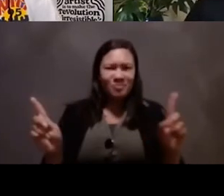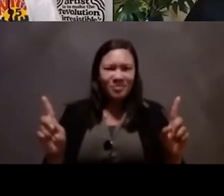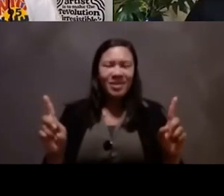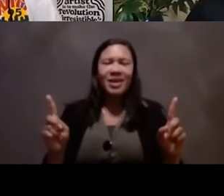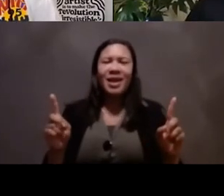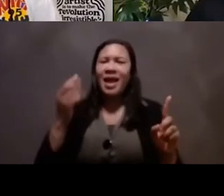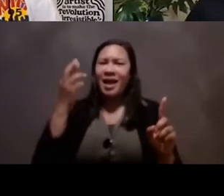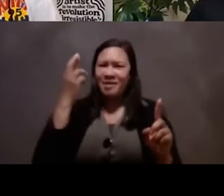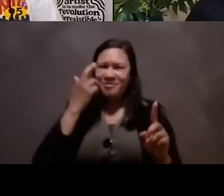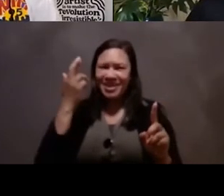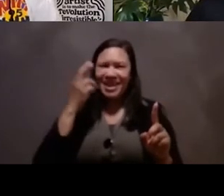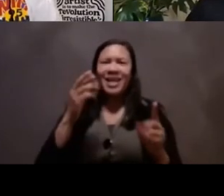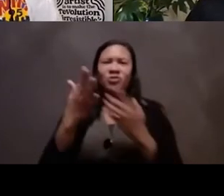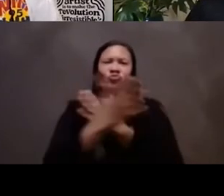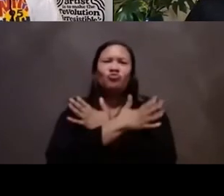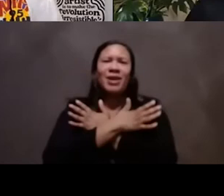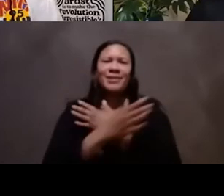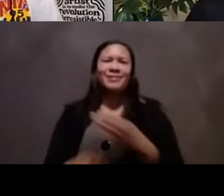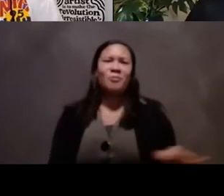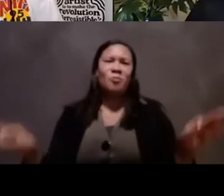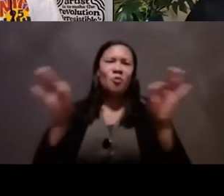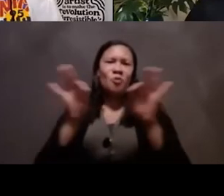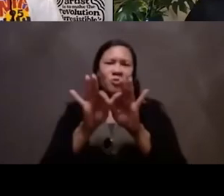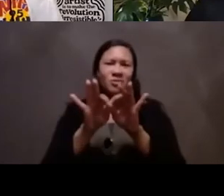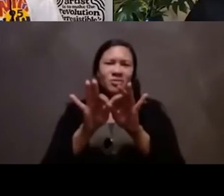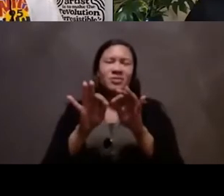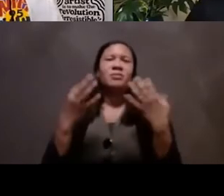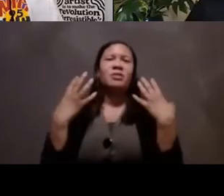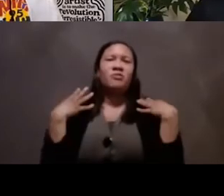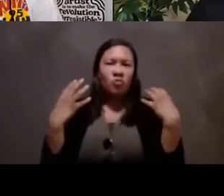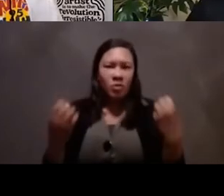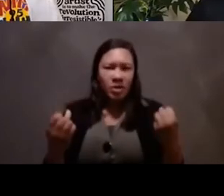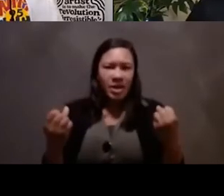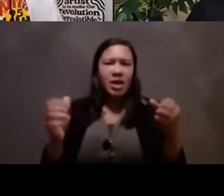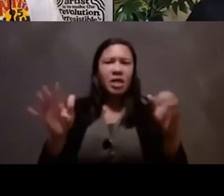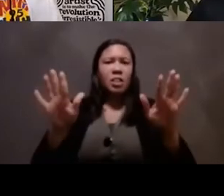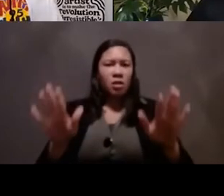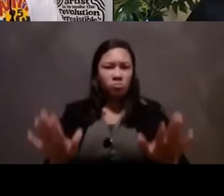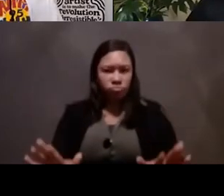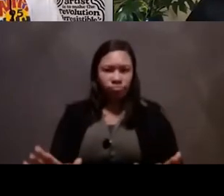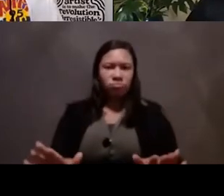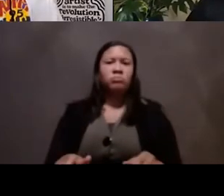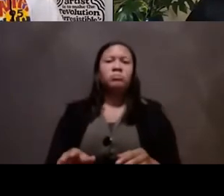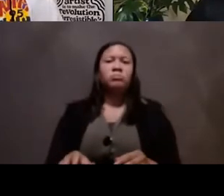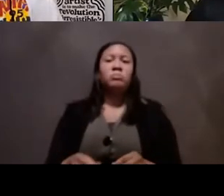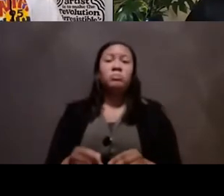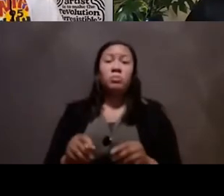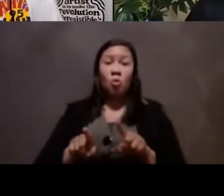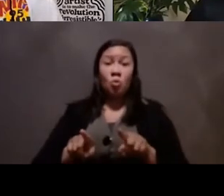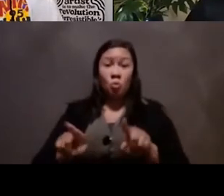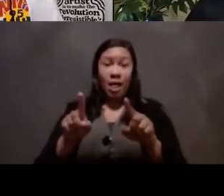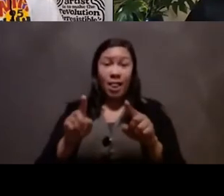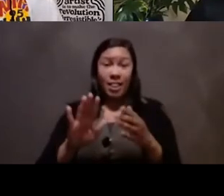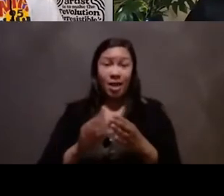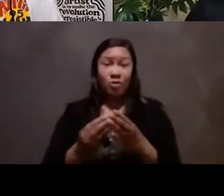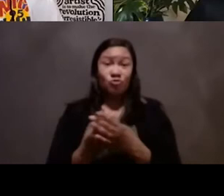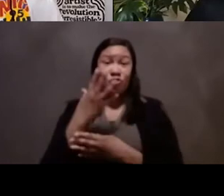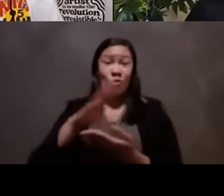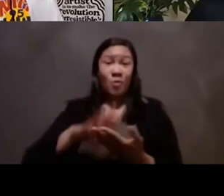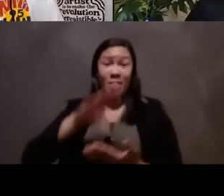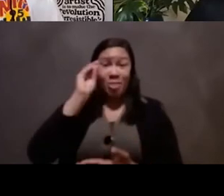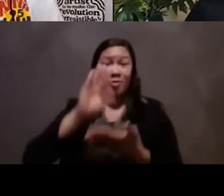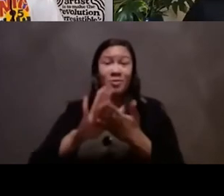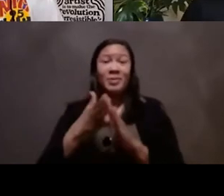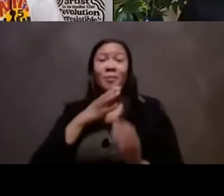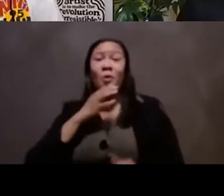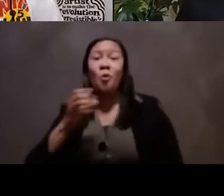more rest and restoration as I grow and learn and get older. So that's kind of